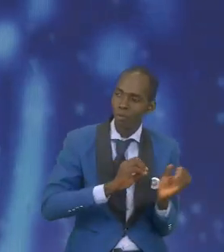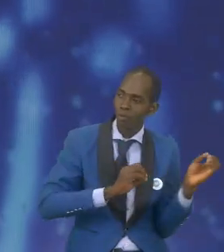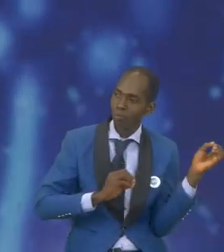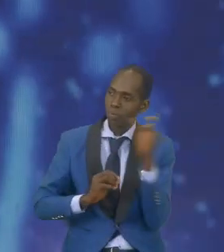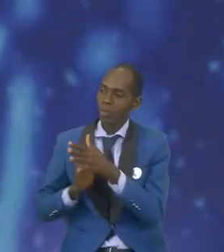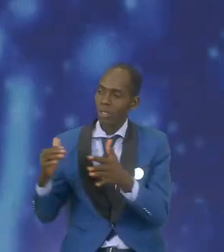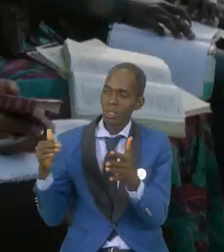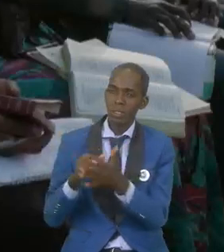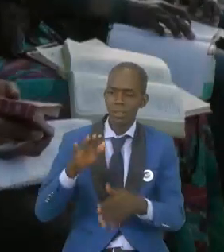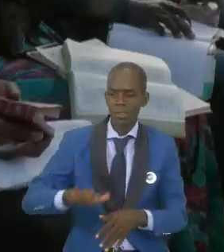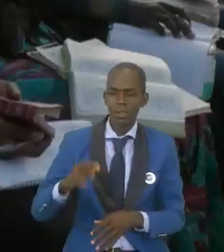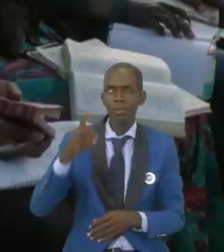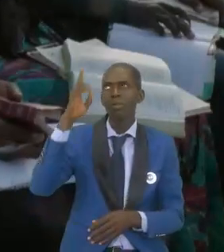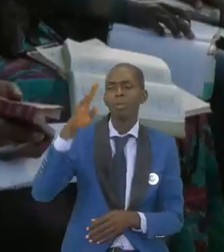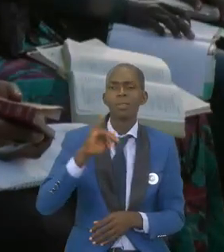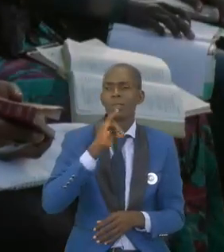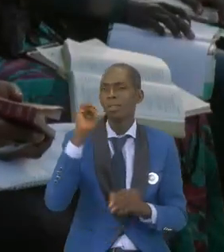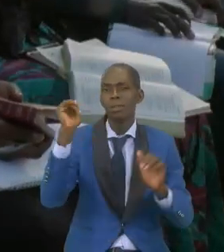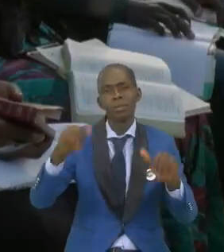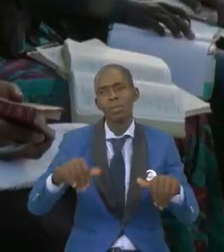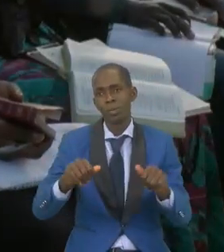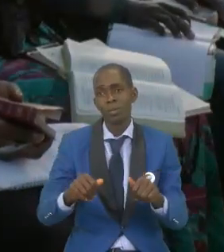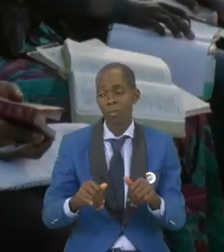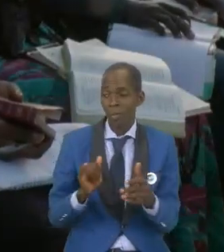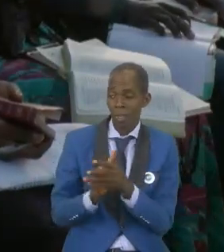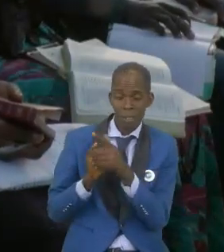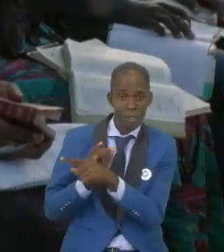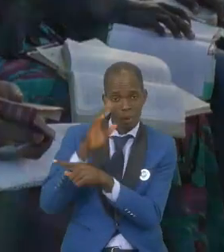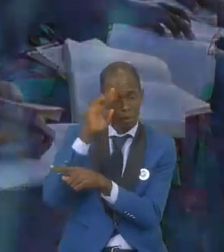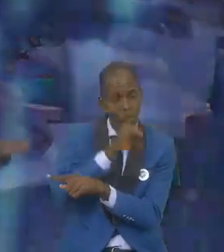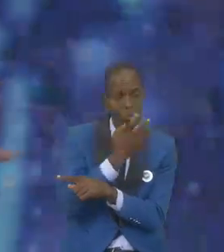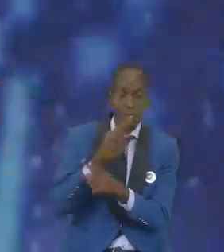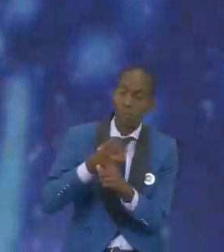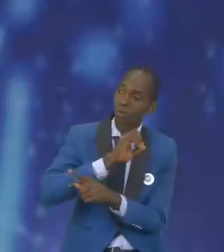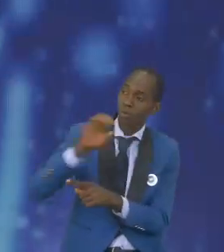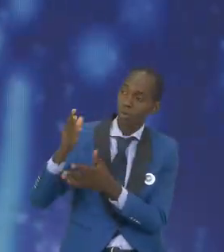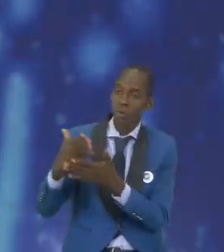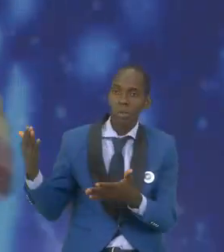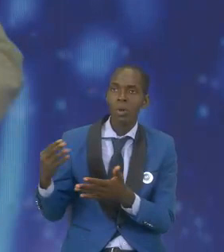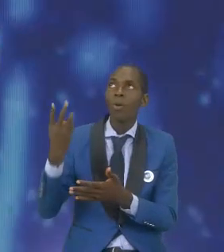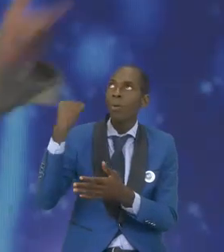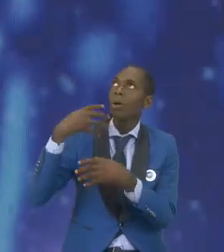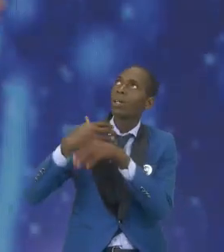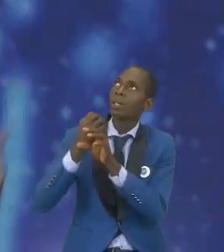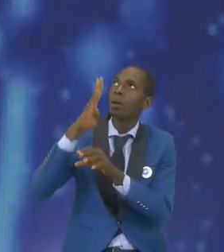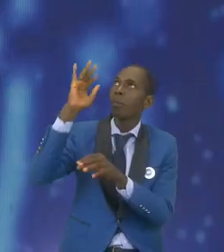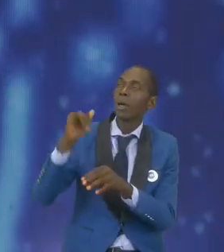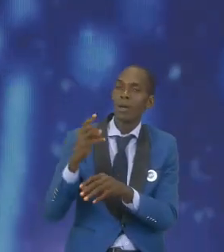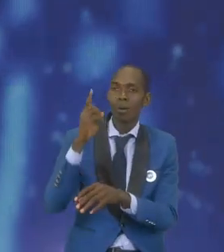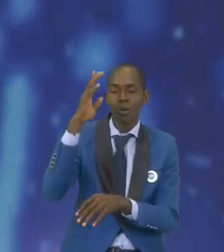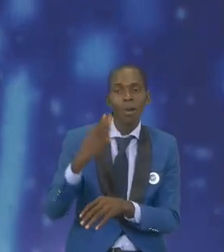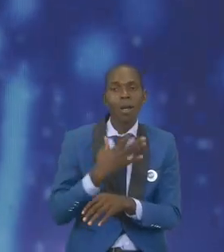God. Impossible. The man you are trying to throw something at was created by God and